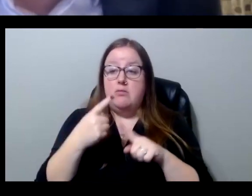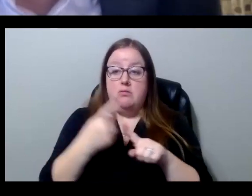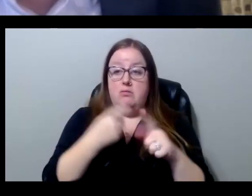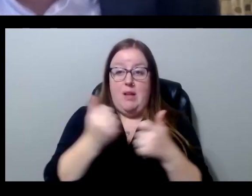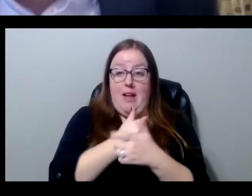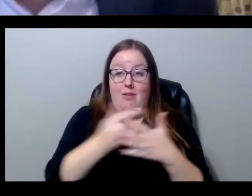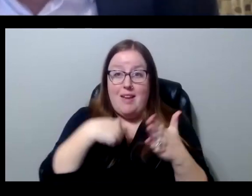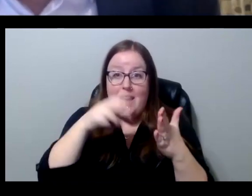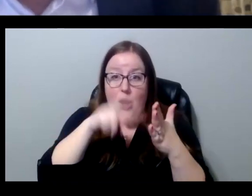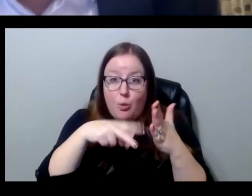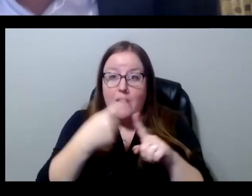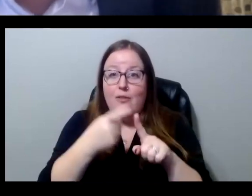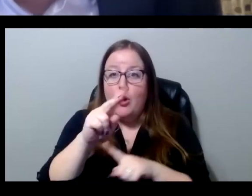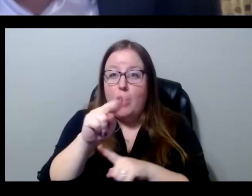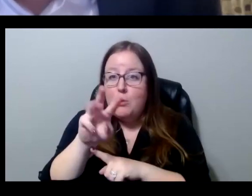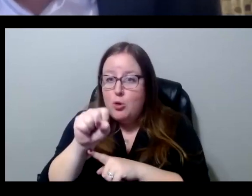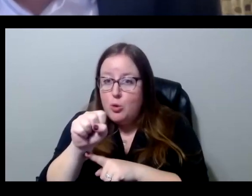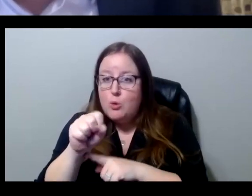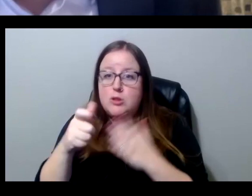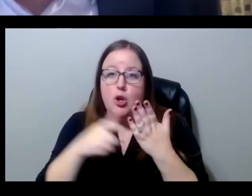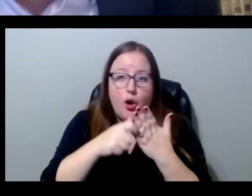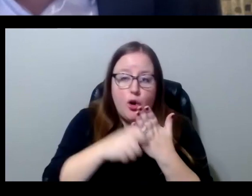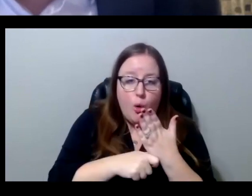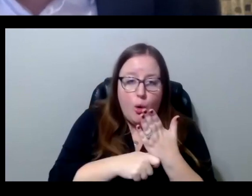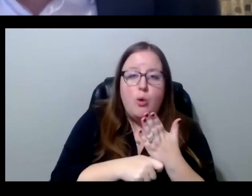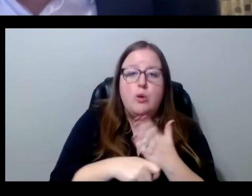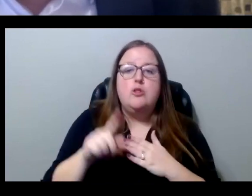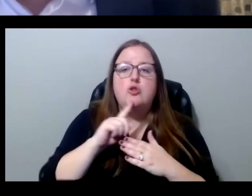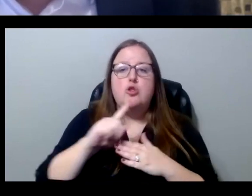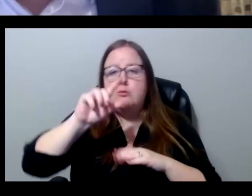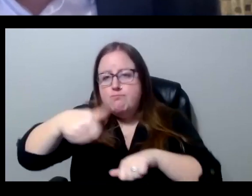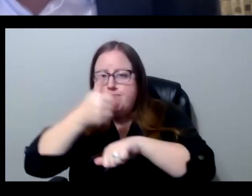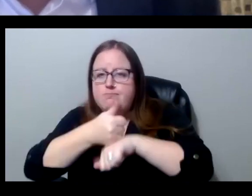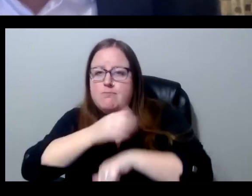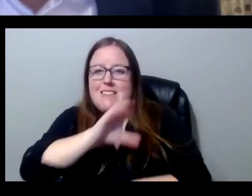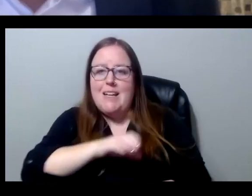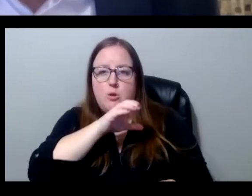into the concentration camps where they are.